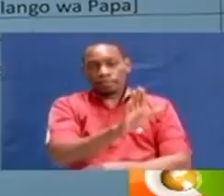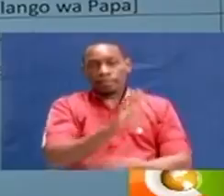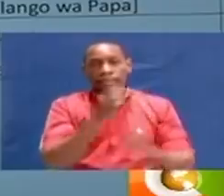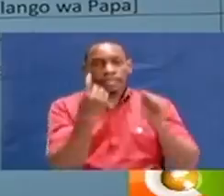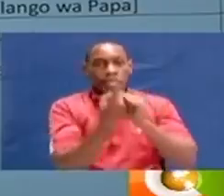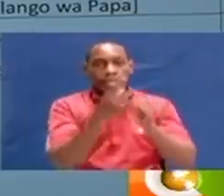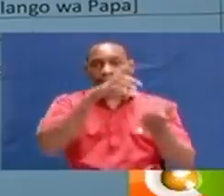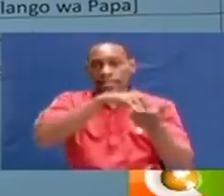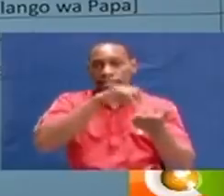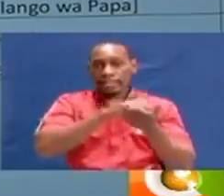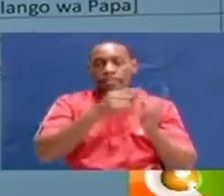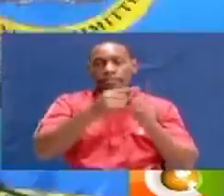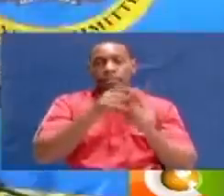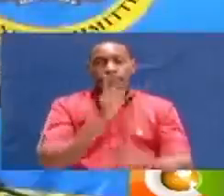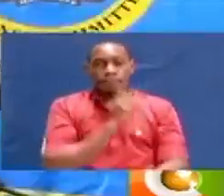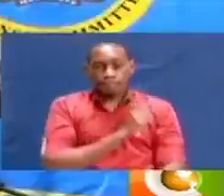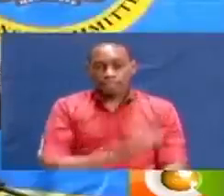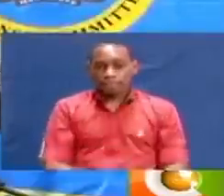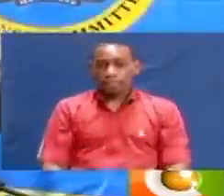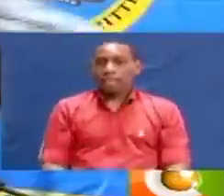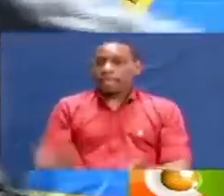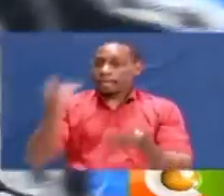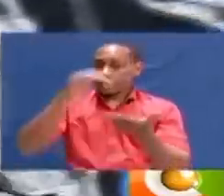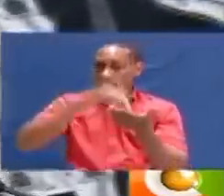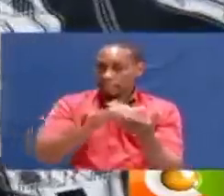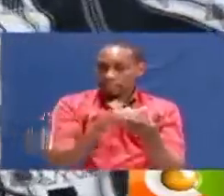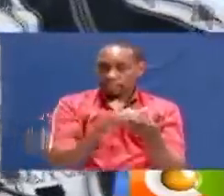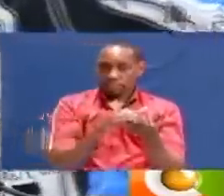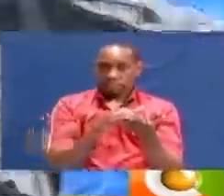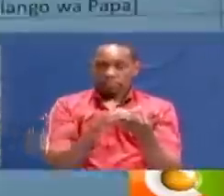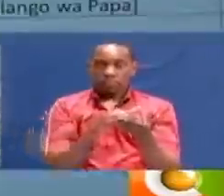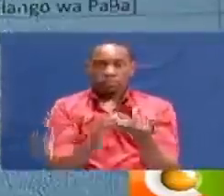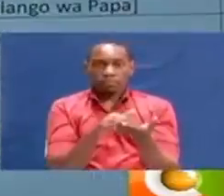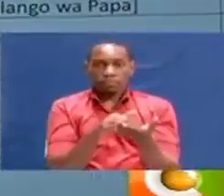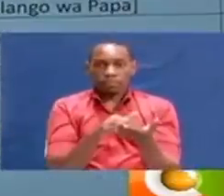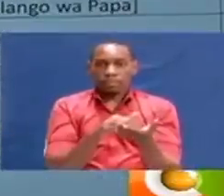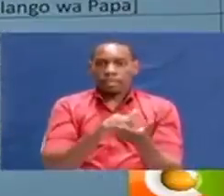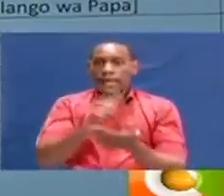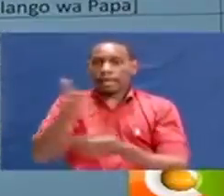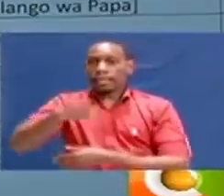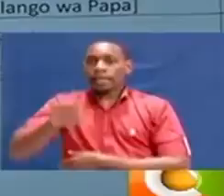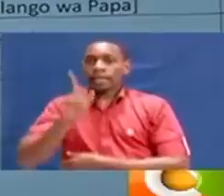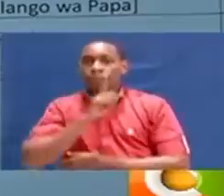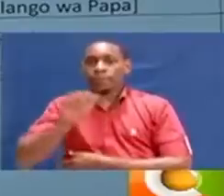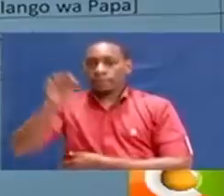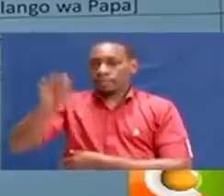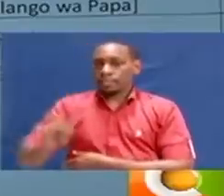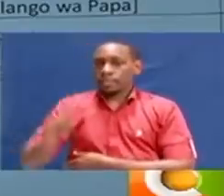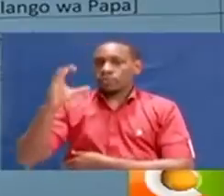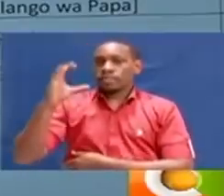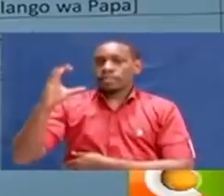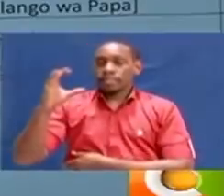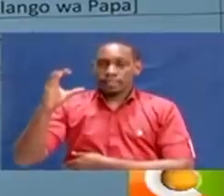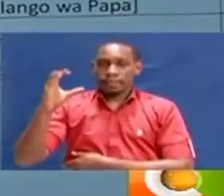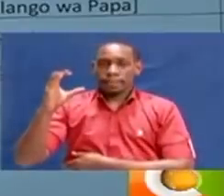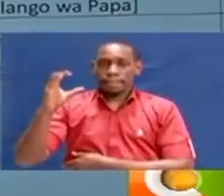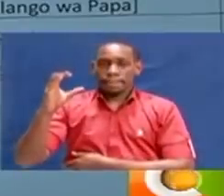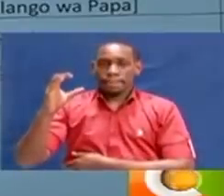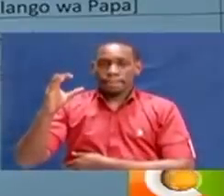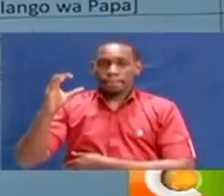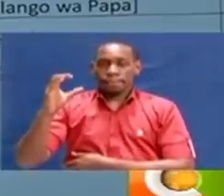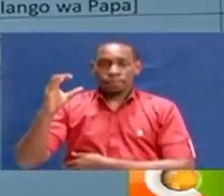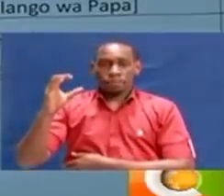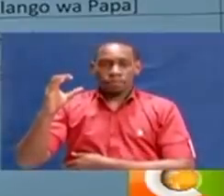positive. So again, some other hotspots, South Sea. Then you can look at